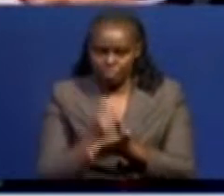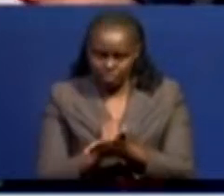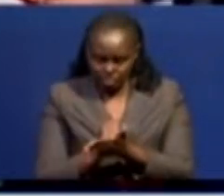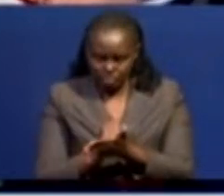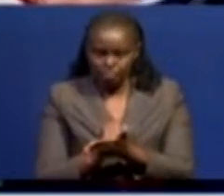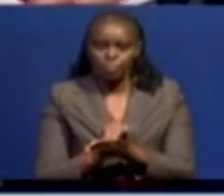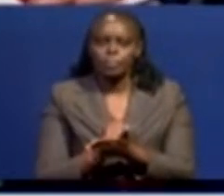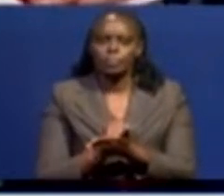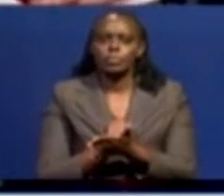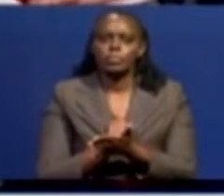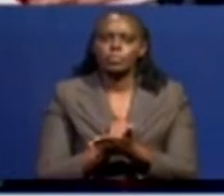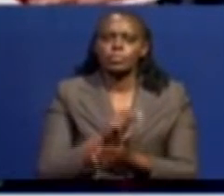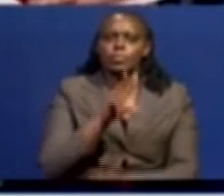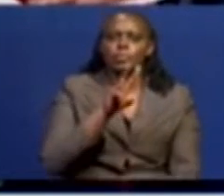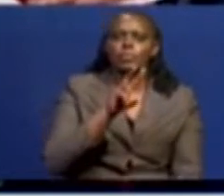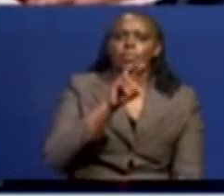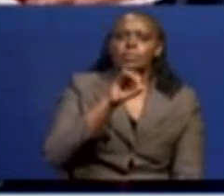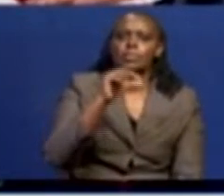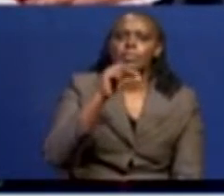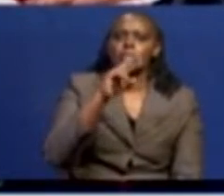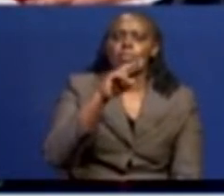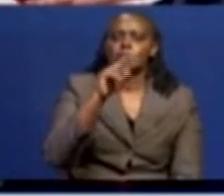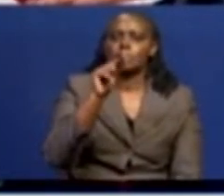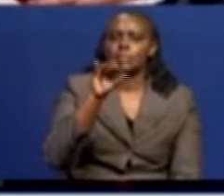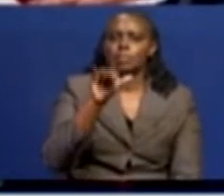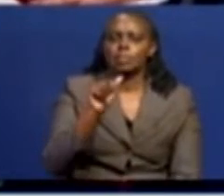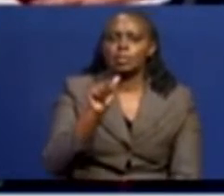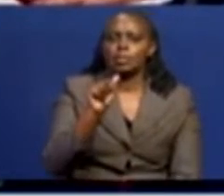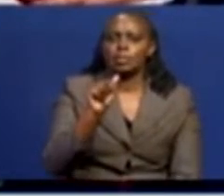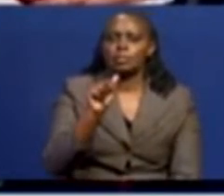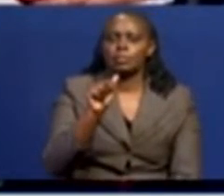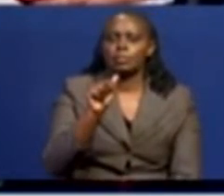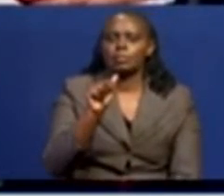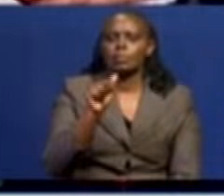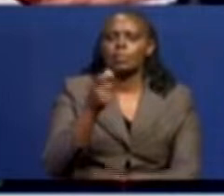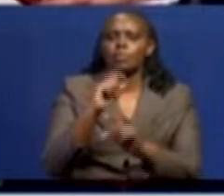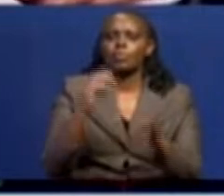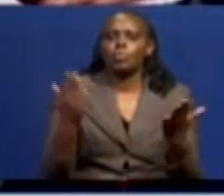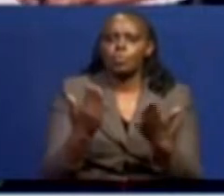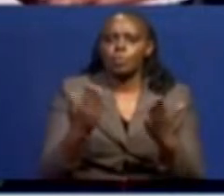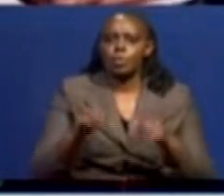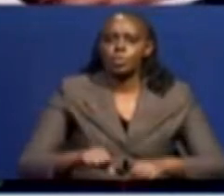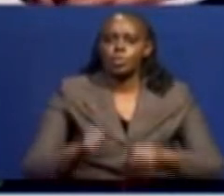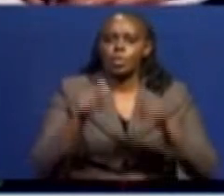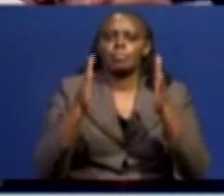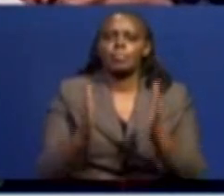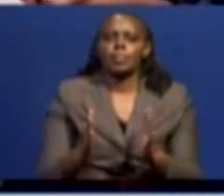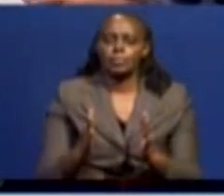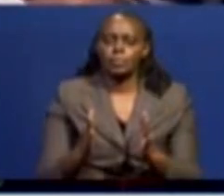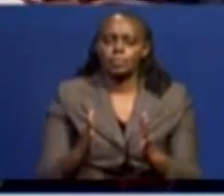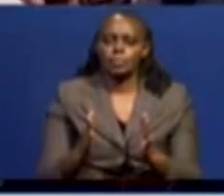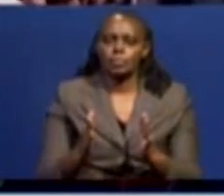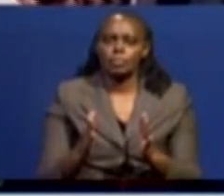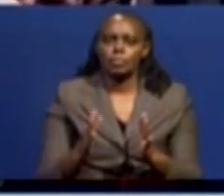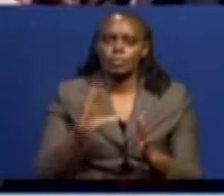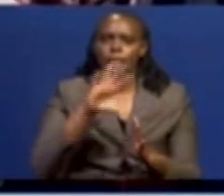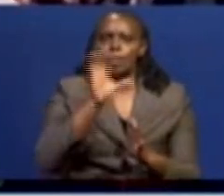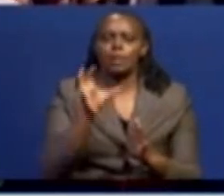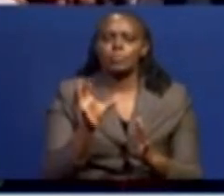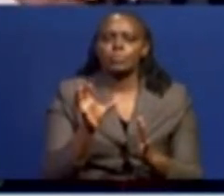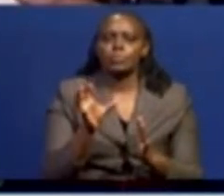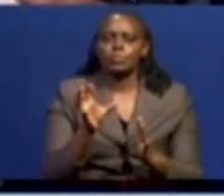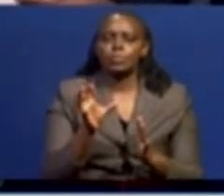of the appointment for Ms. Virginia Kawira Mireti. From whom is it? It is from the chairman of